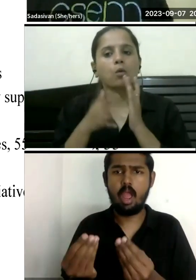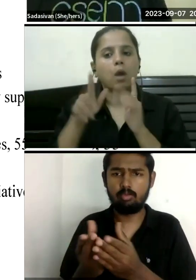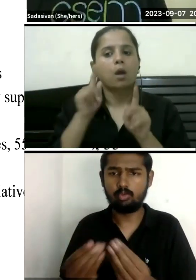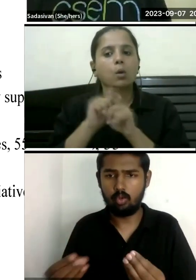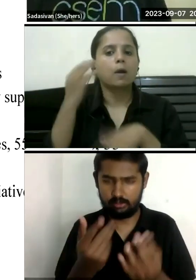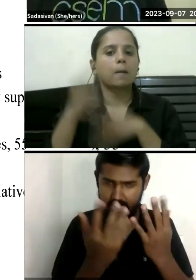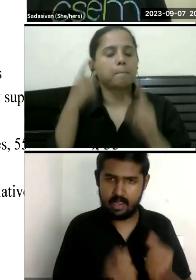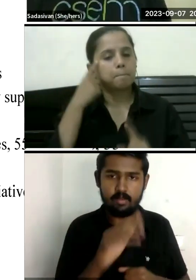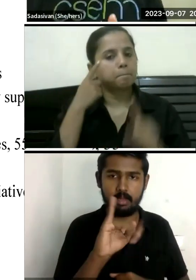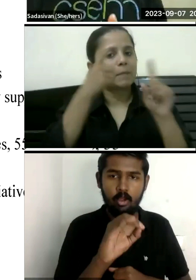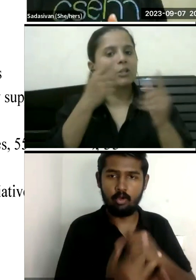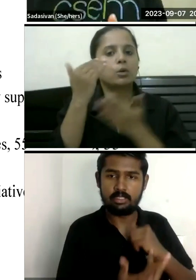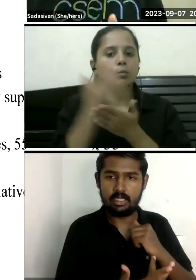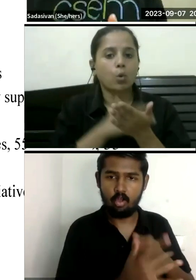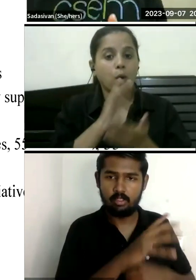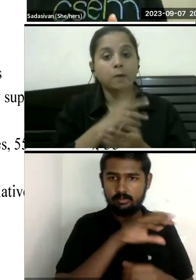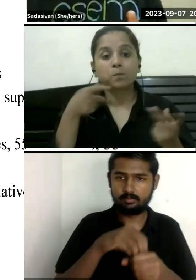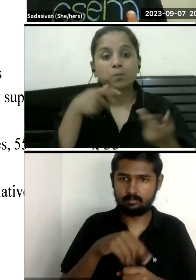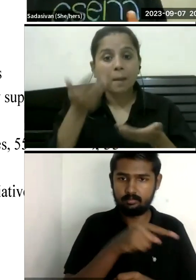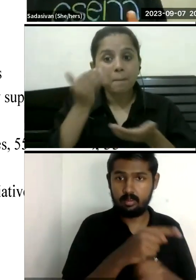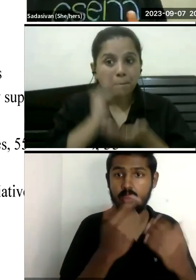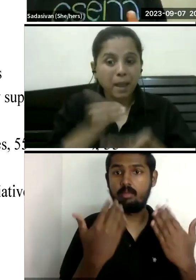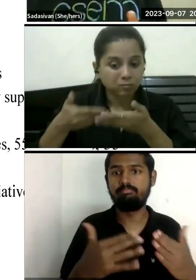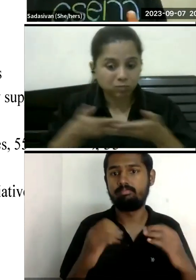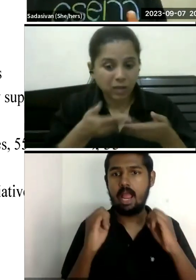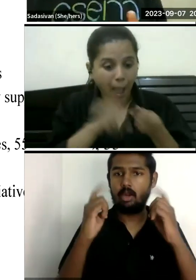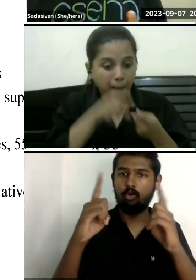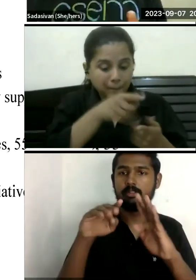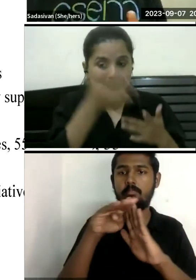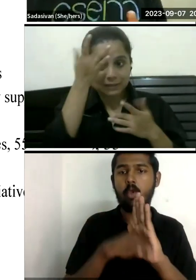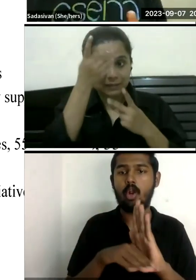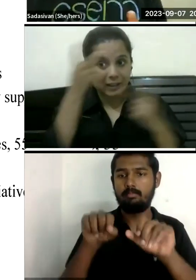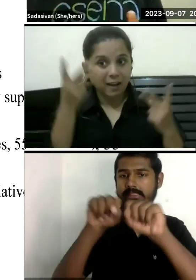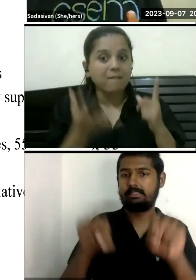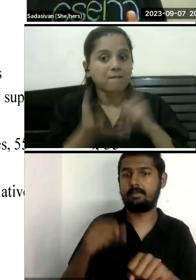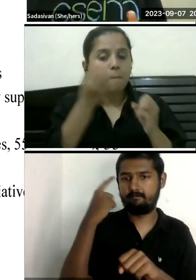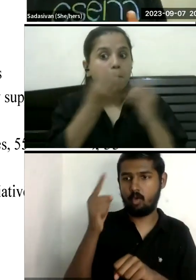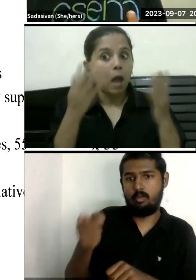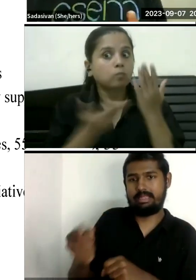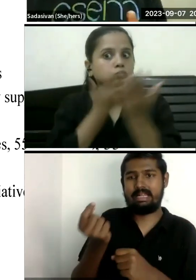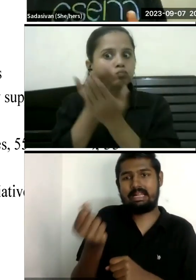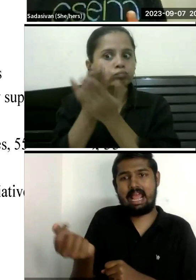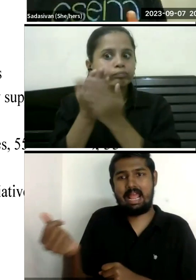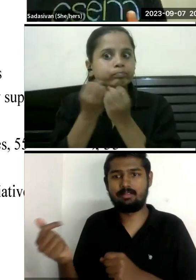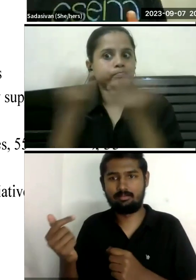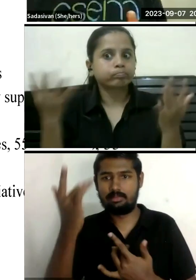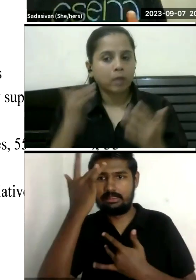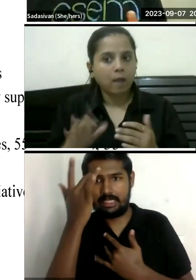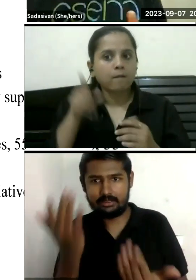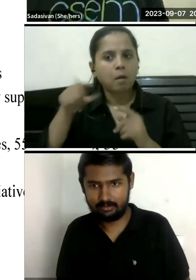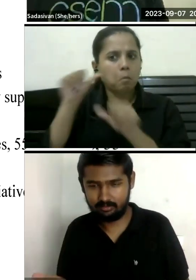on pediatric rare genetic disorders, where a lot of proposals are being worked out from